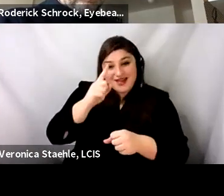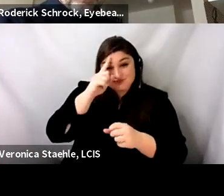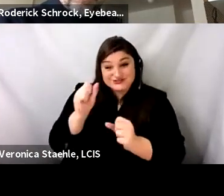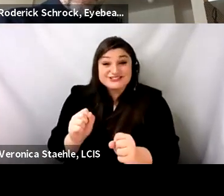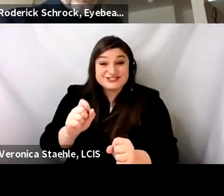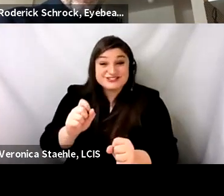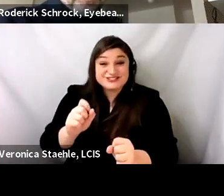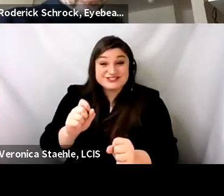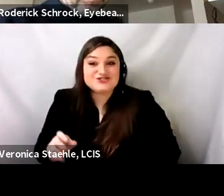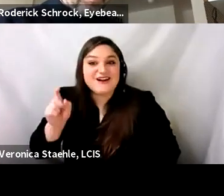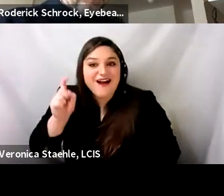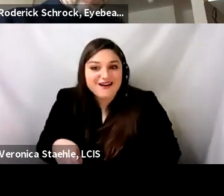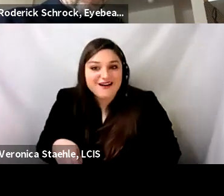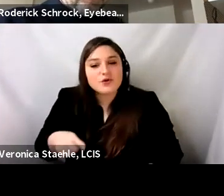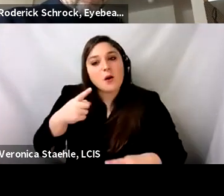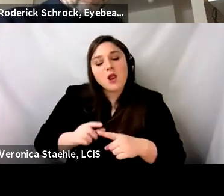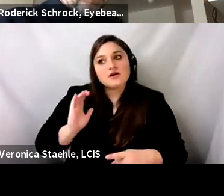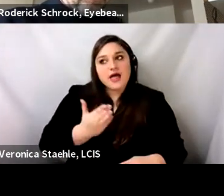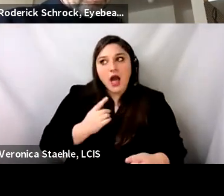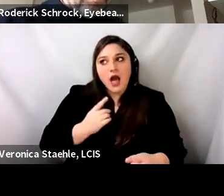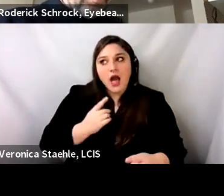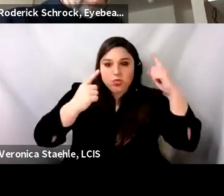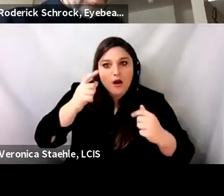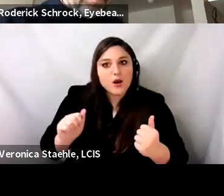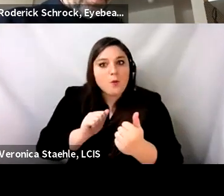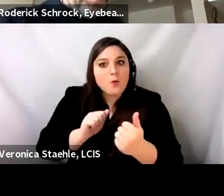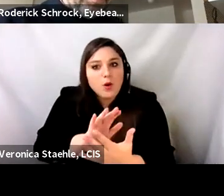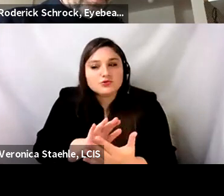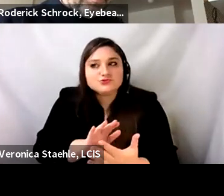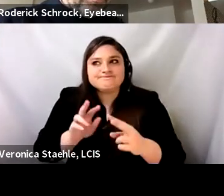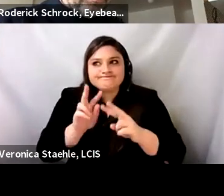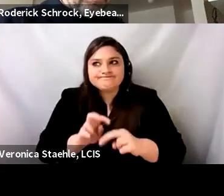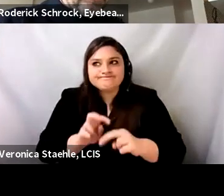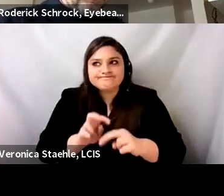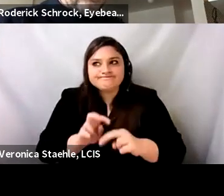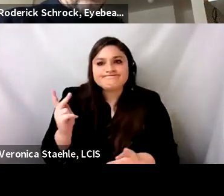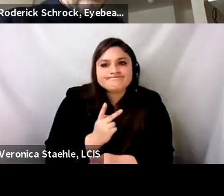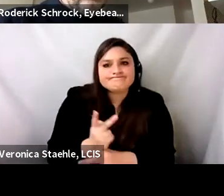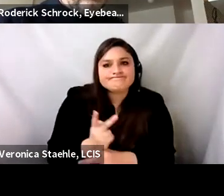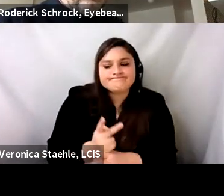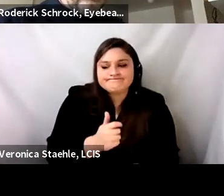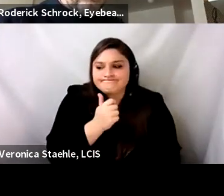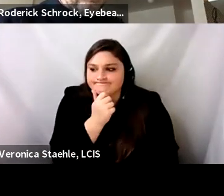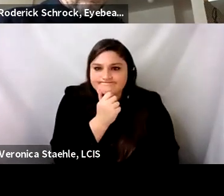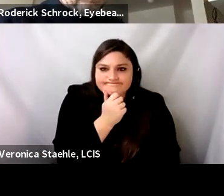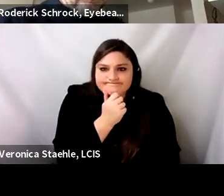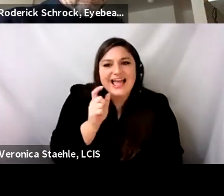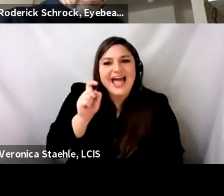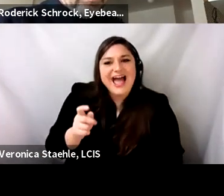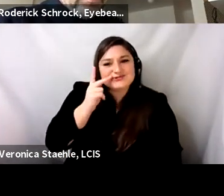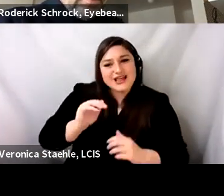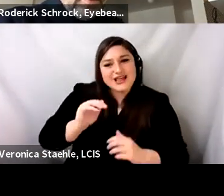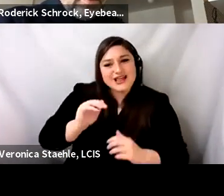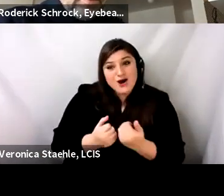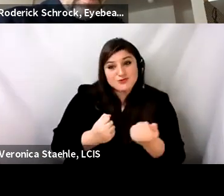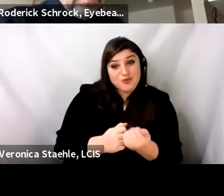strategic thinking around this was what and how are we going to first and foremost support our staff and make sure